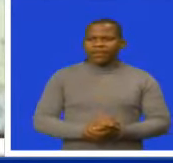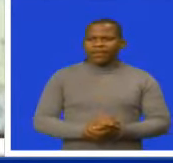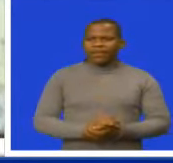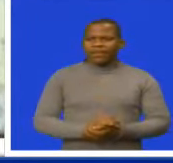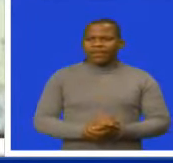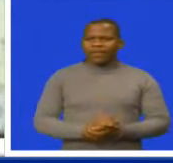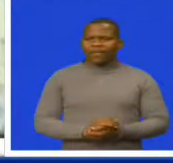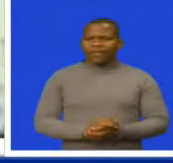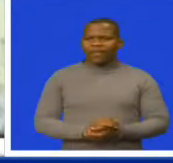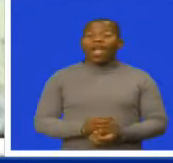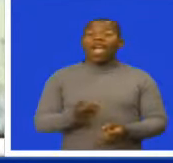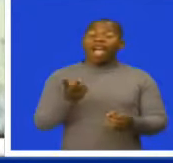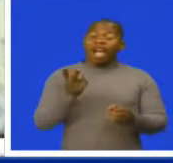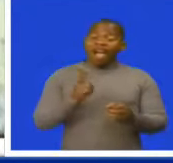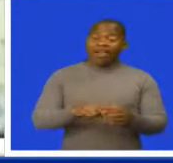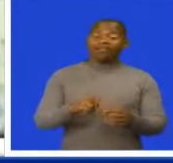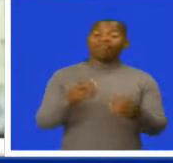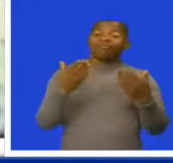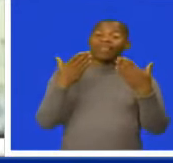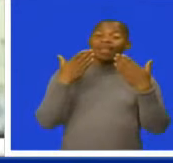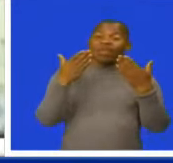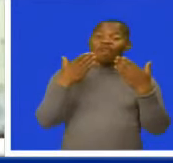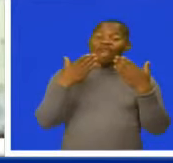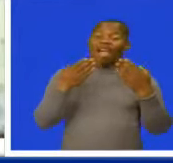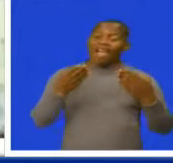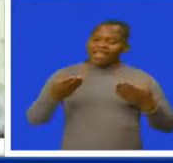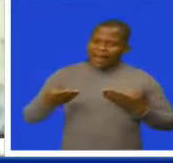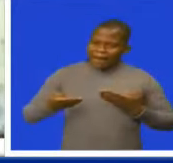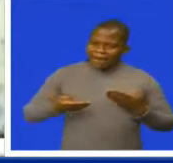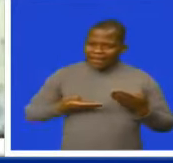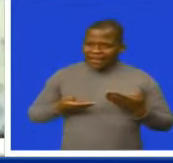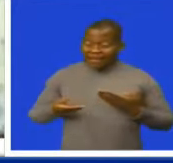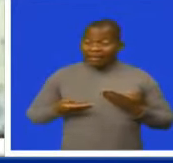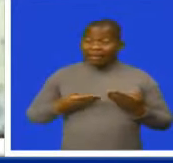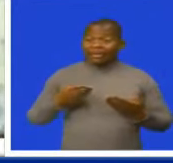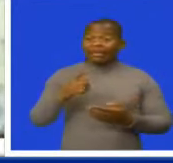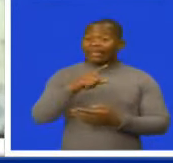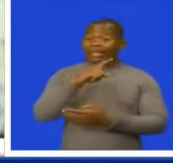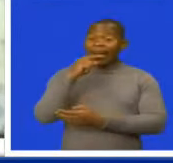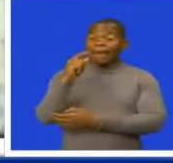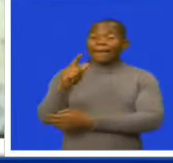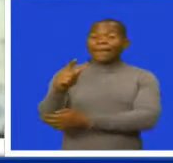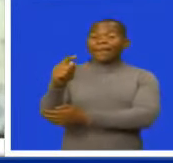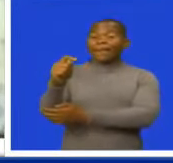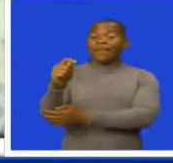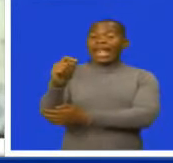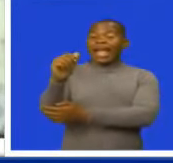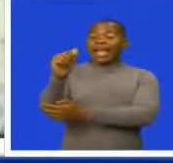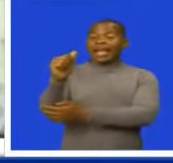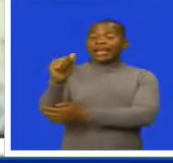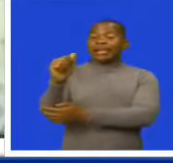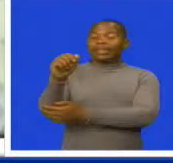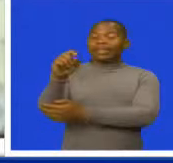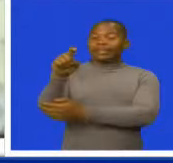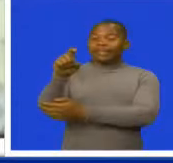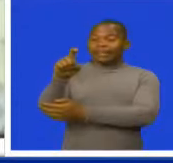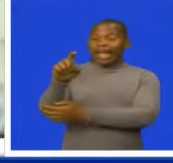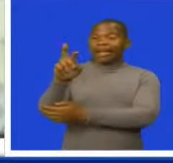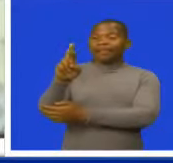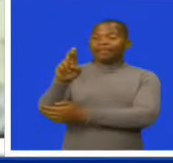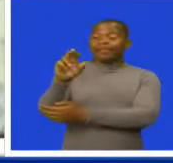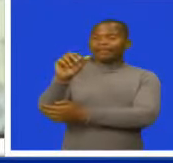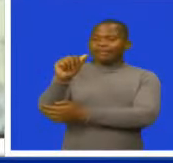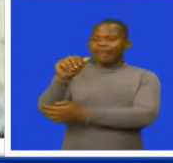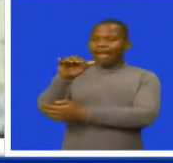ka-Texray lesuka khona le Taiwan nayo isilethele nangemasudu lesaye siwasebenzise wonke malanga ekwelapheni